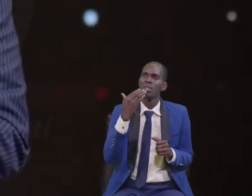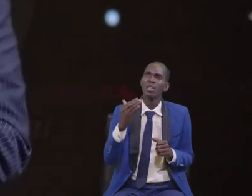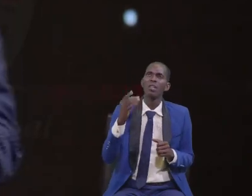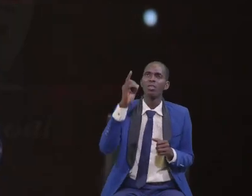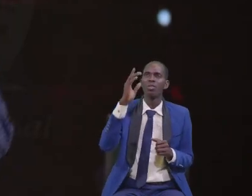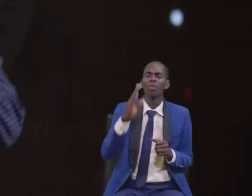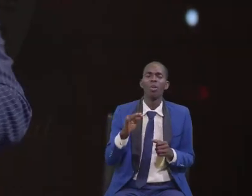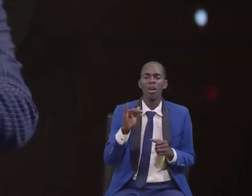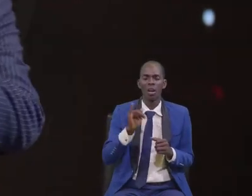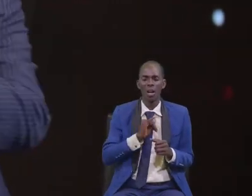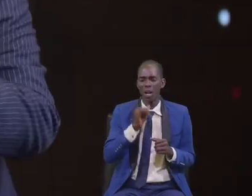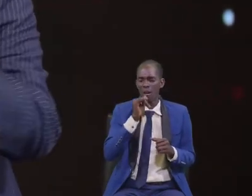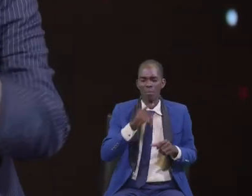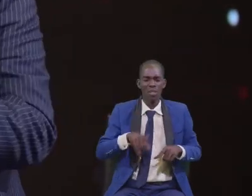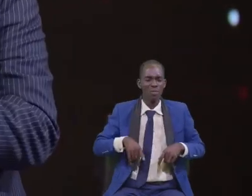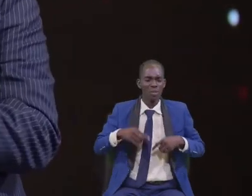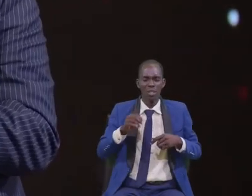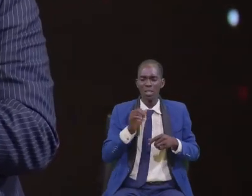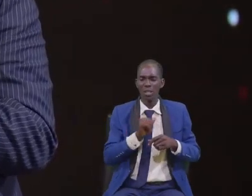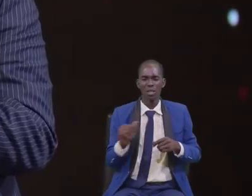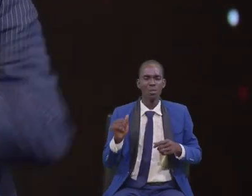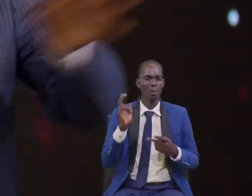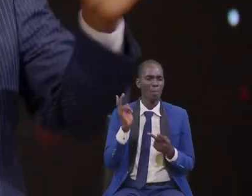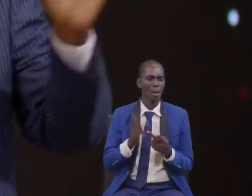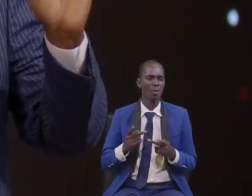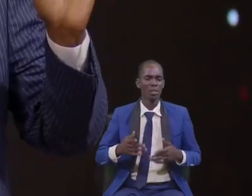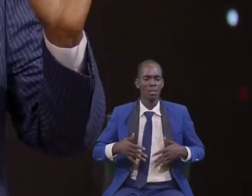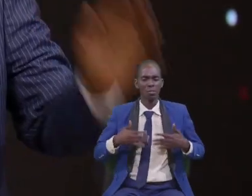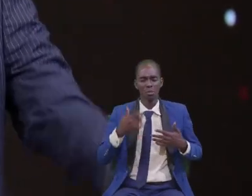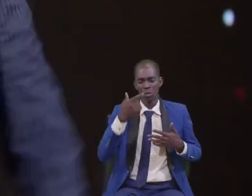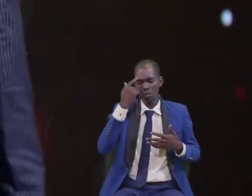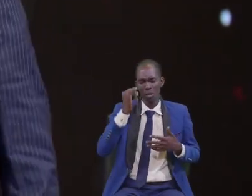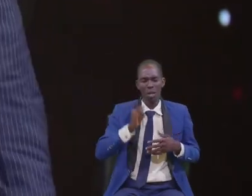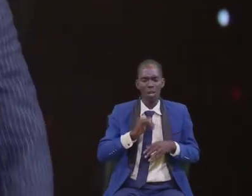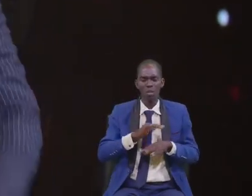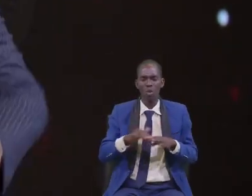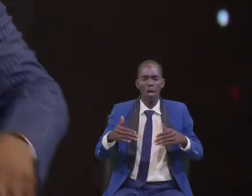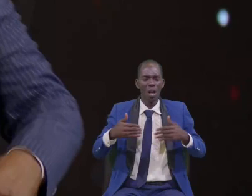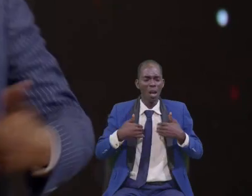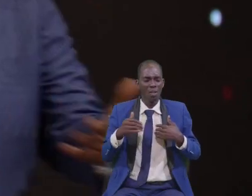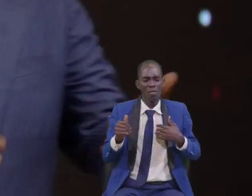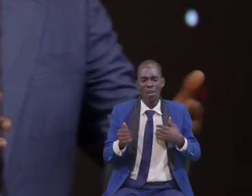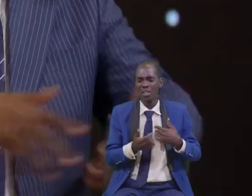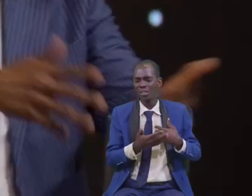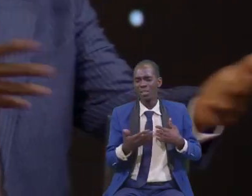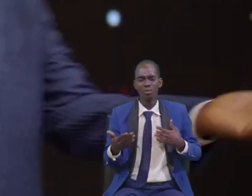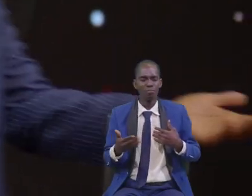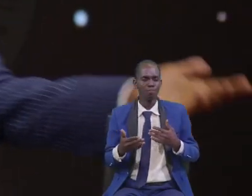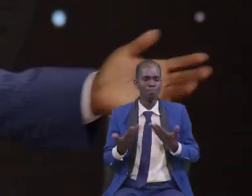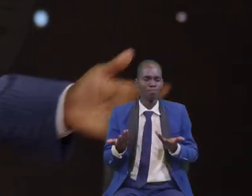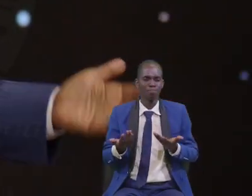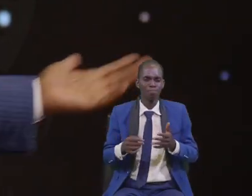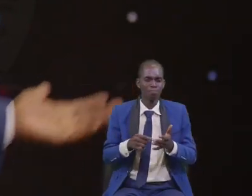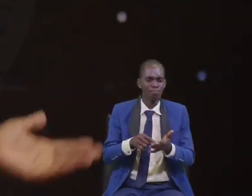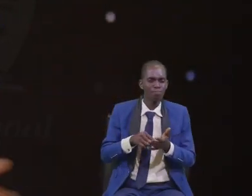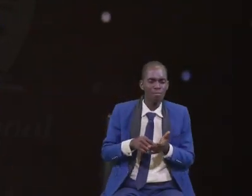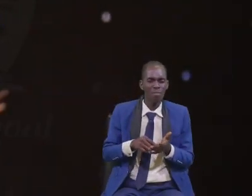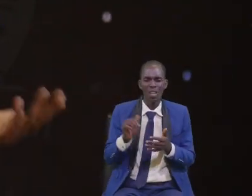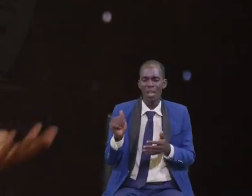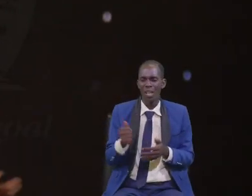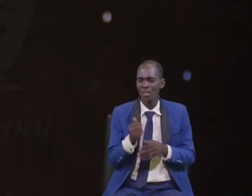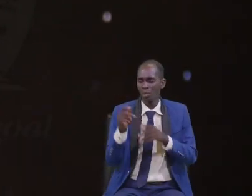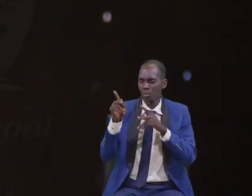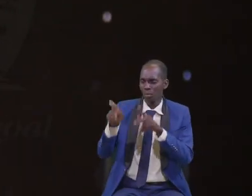God because I don't have any, you know, any debts on my hand. I do not have any other property, anybody's